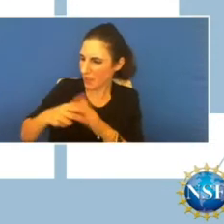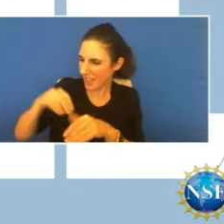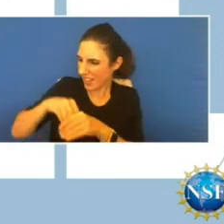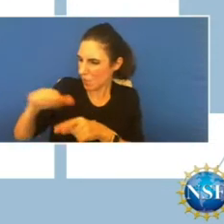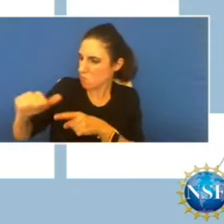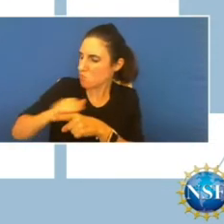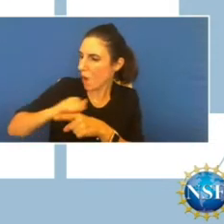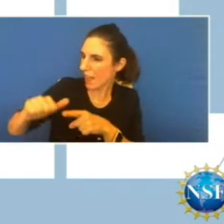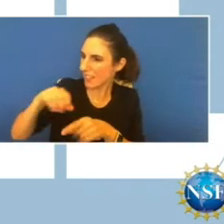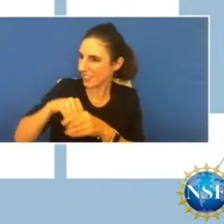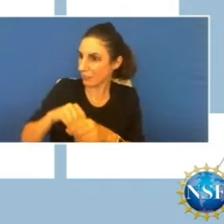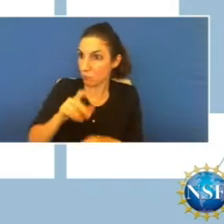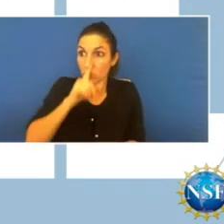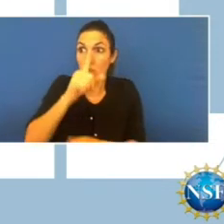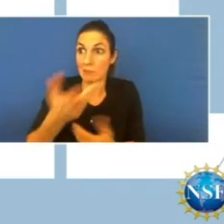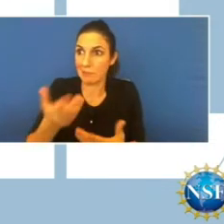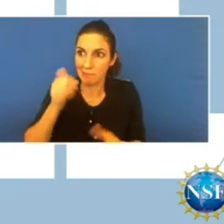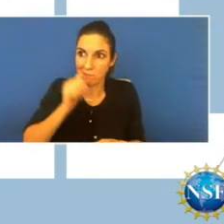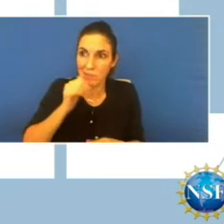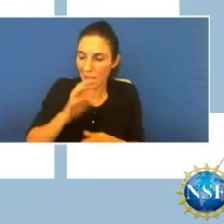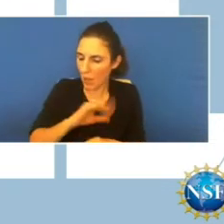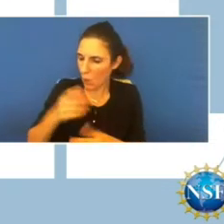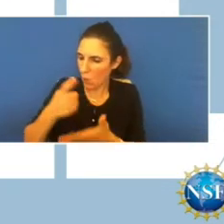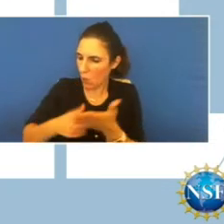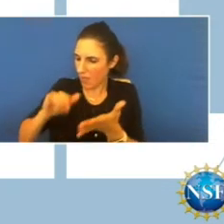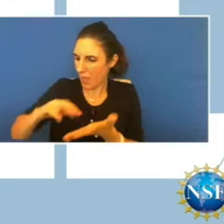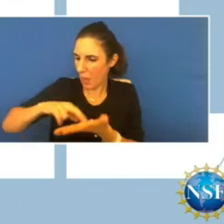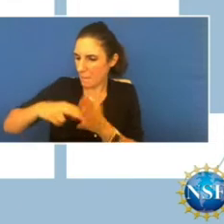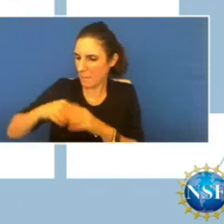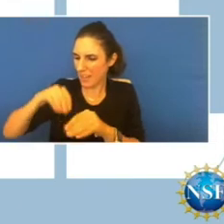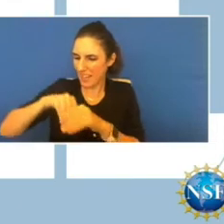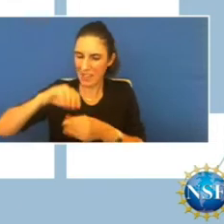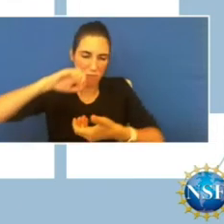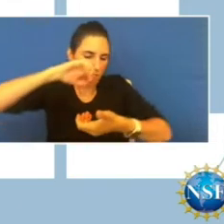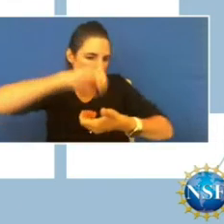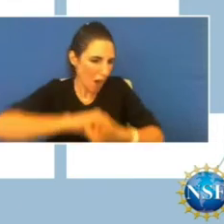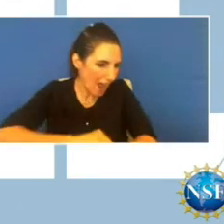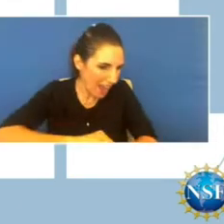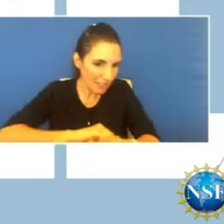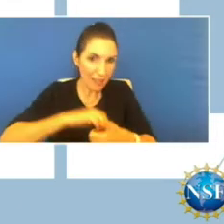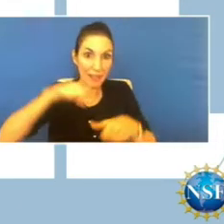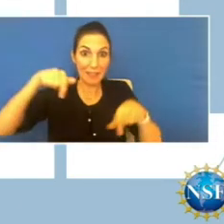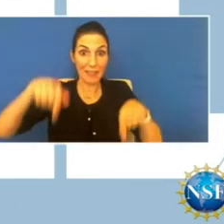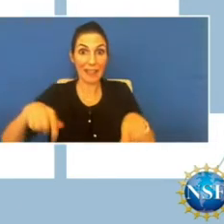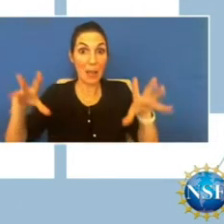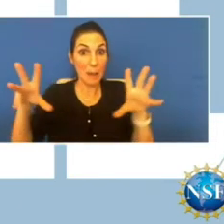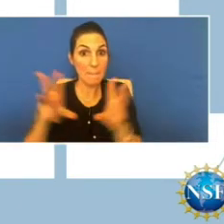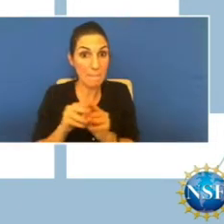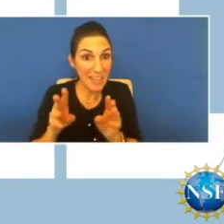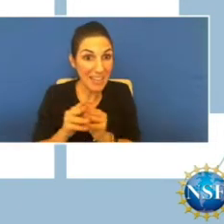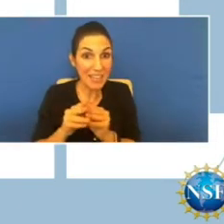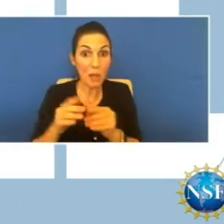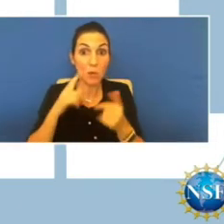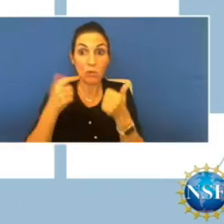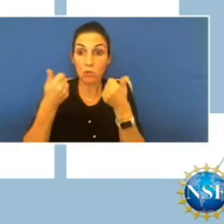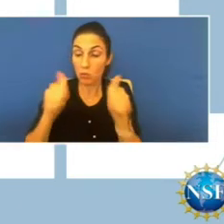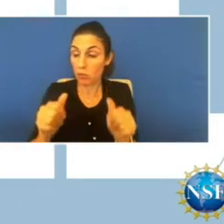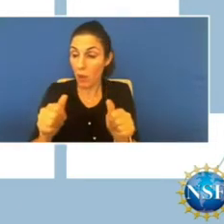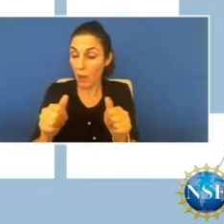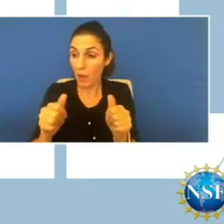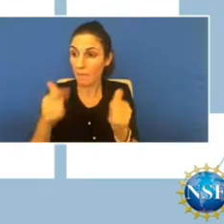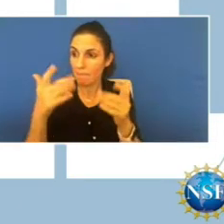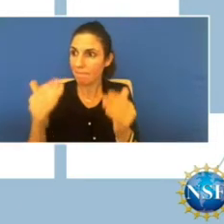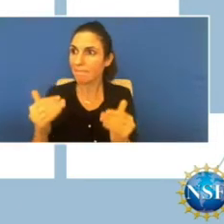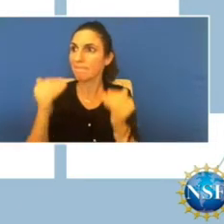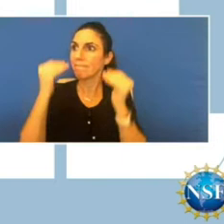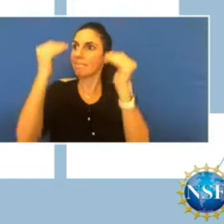that has meant for the kinds of partnerships. One of the beautiful things I think about this AISL meeting is that it's really an effort to elevate how are we in